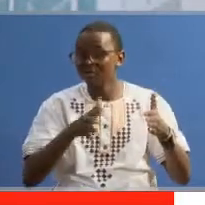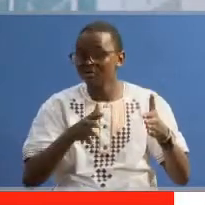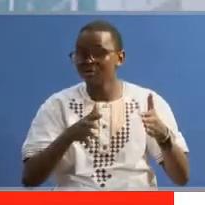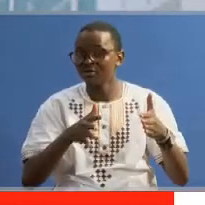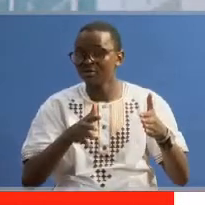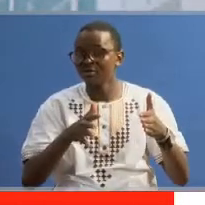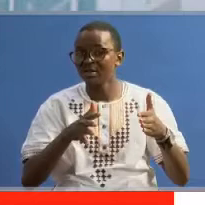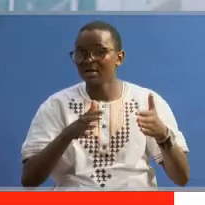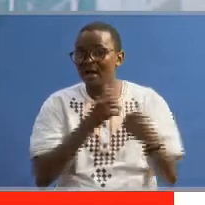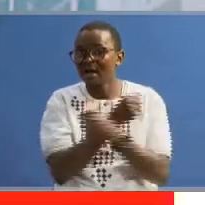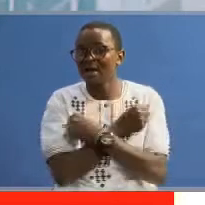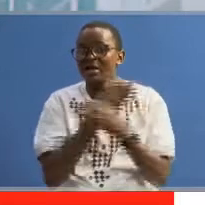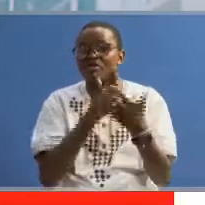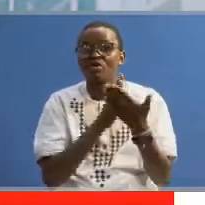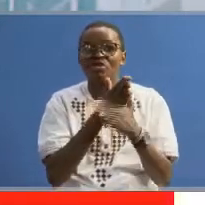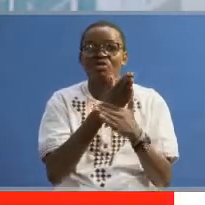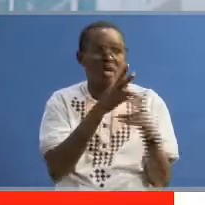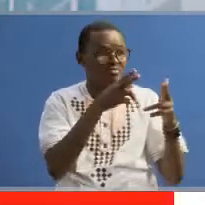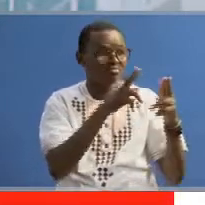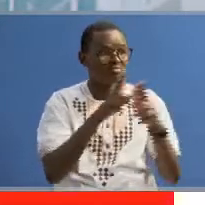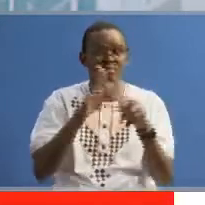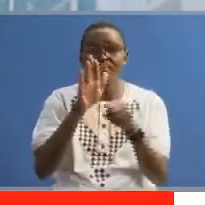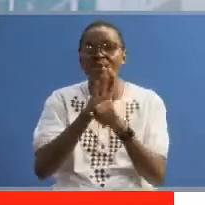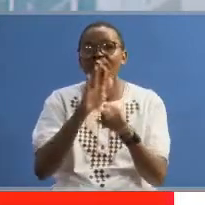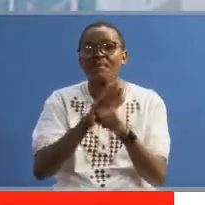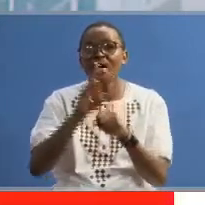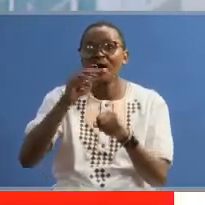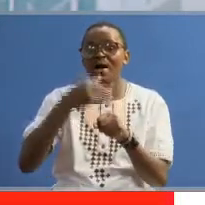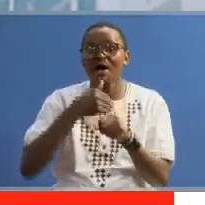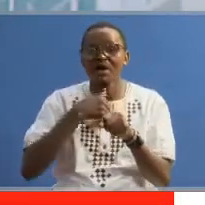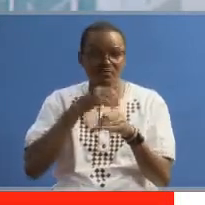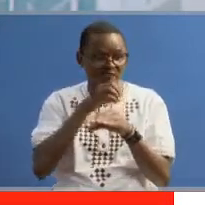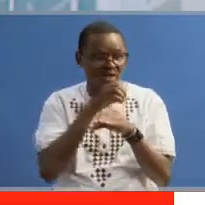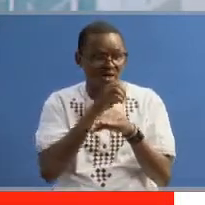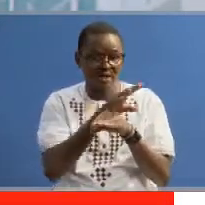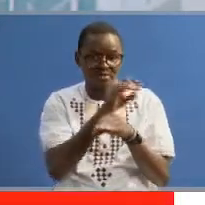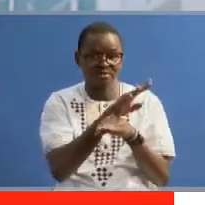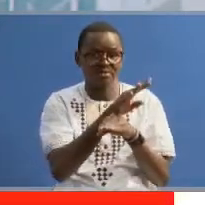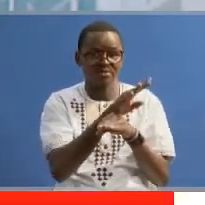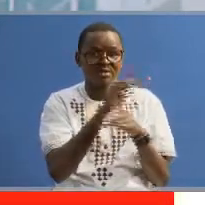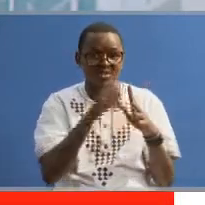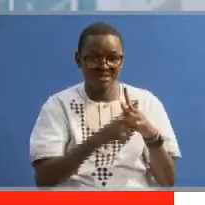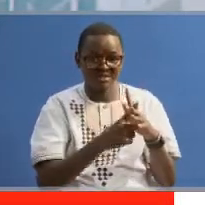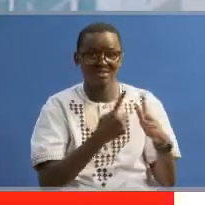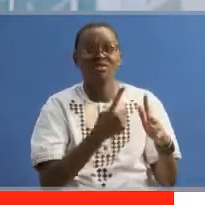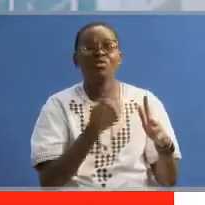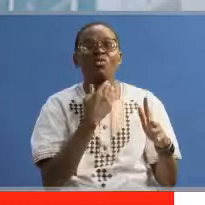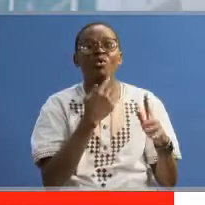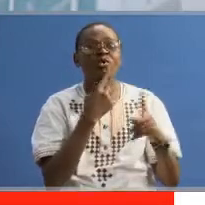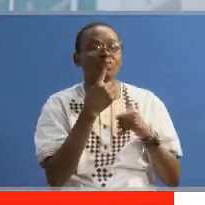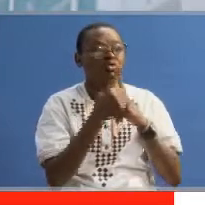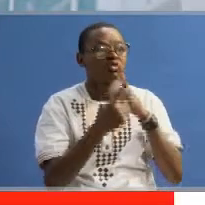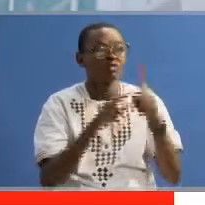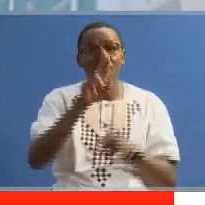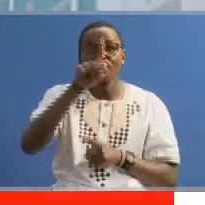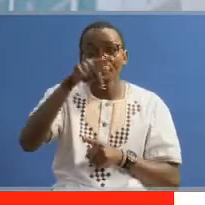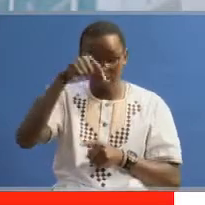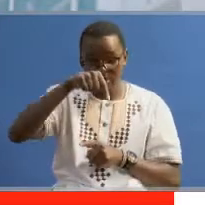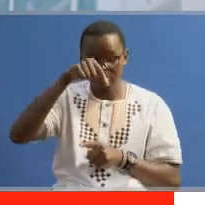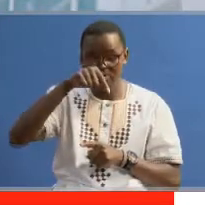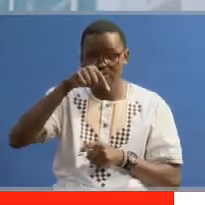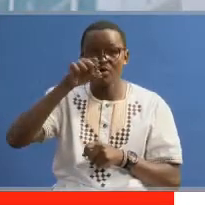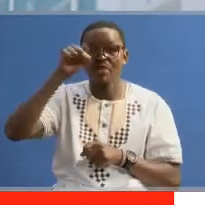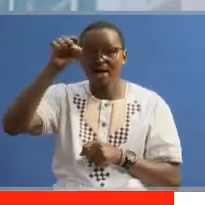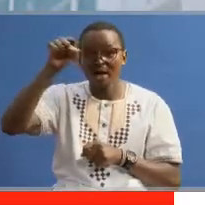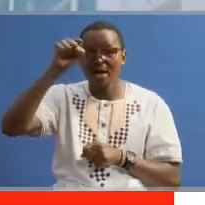they have lost a loved one through the bullet. Most of them, after counseling, they want to speak up. Like today, the